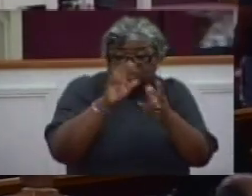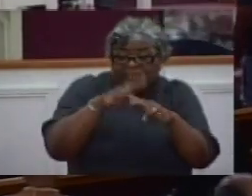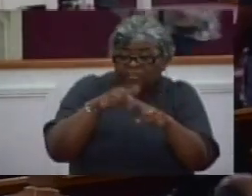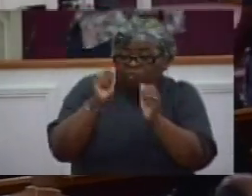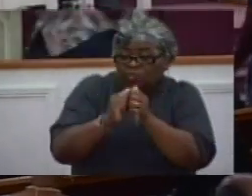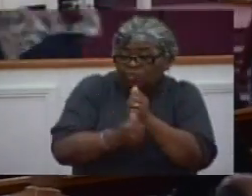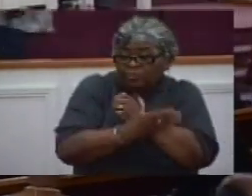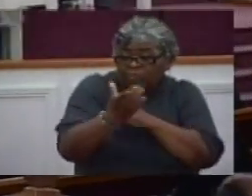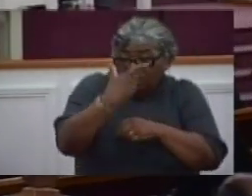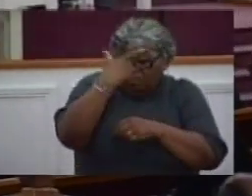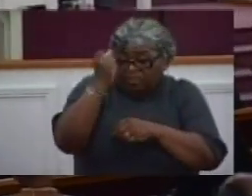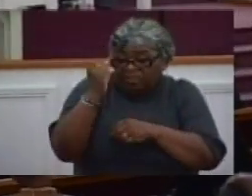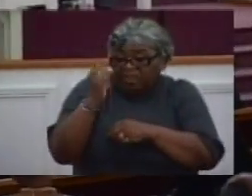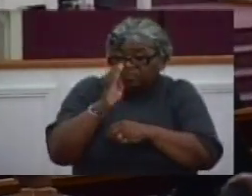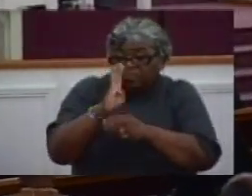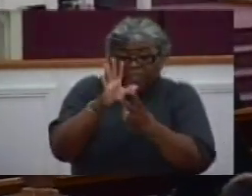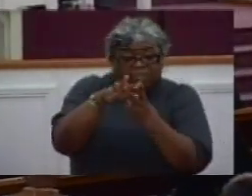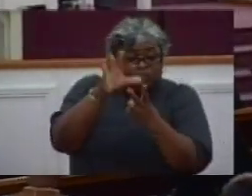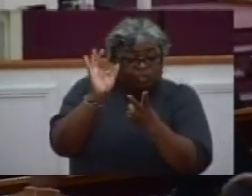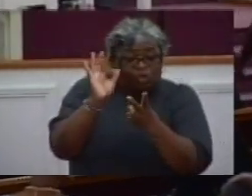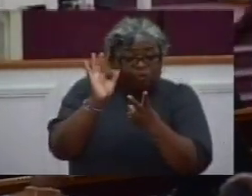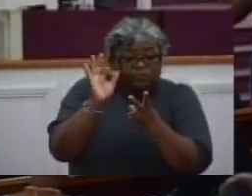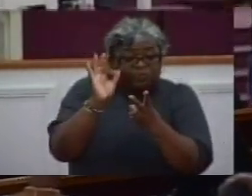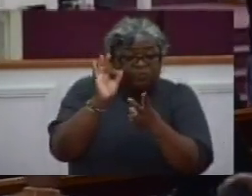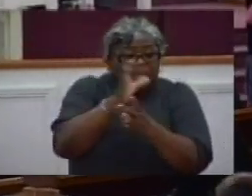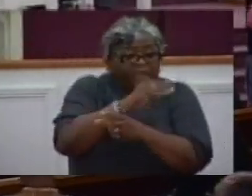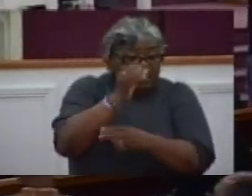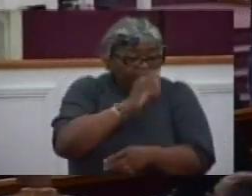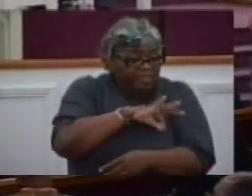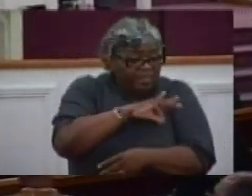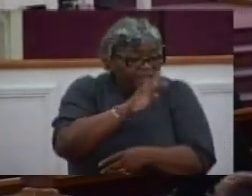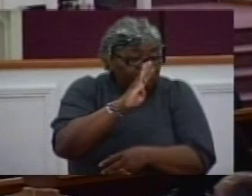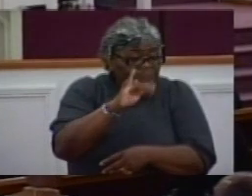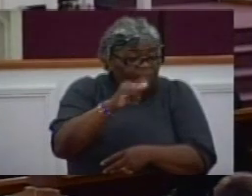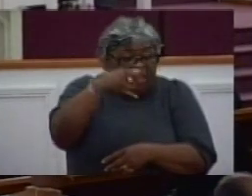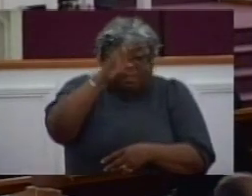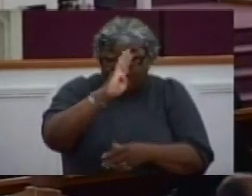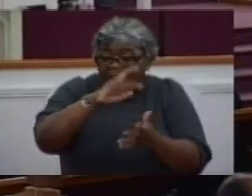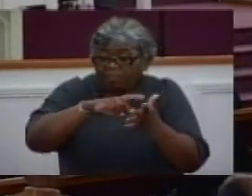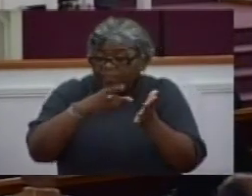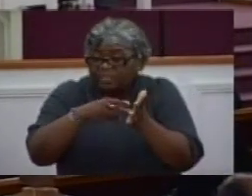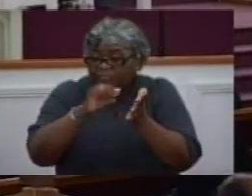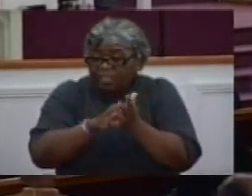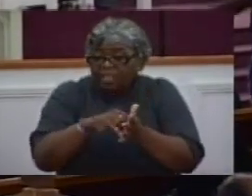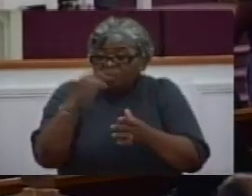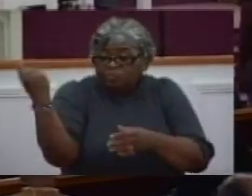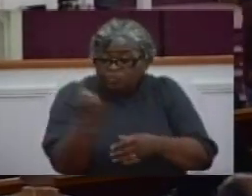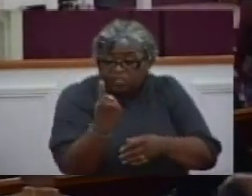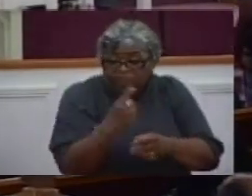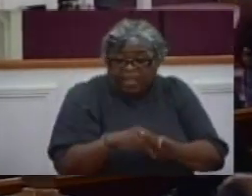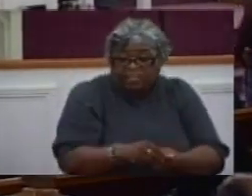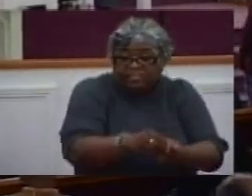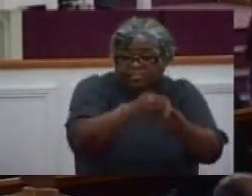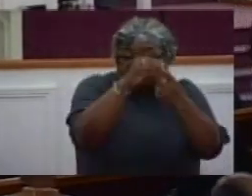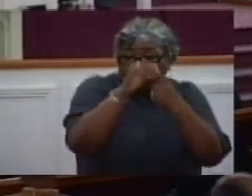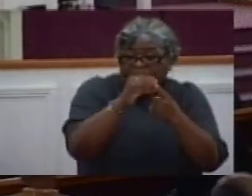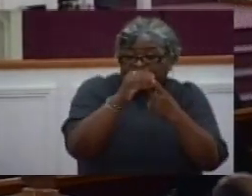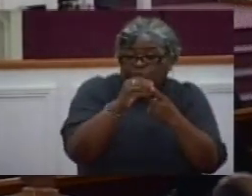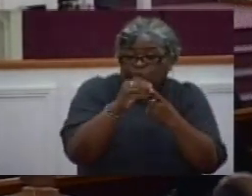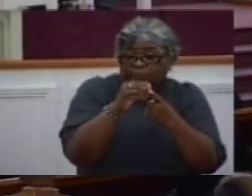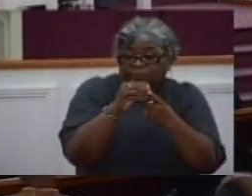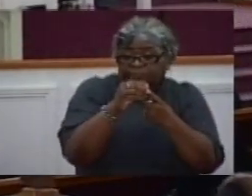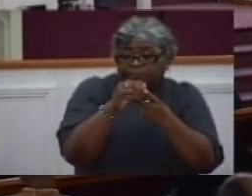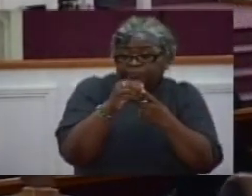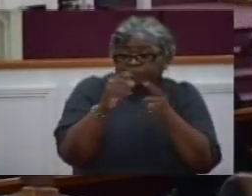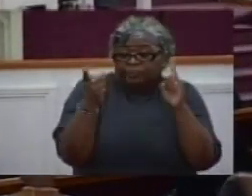you. Because being chosen and elected by God means that you're somebody special to the